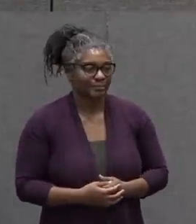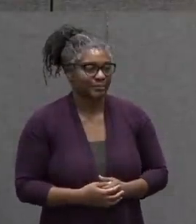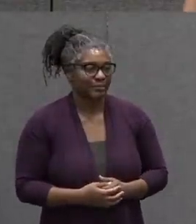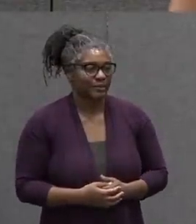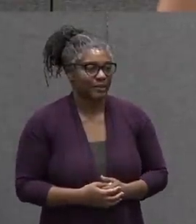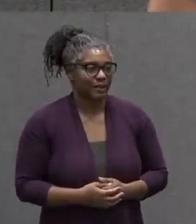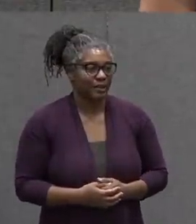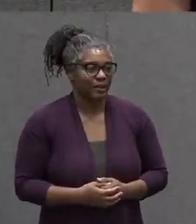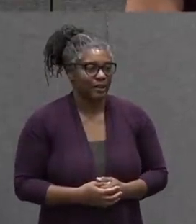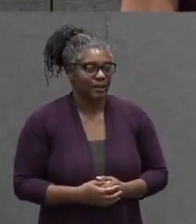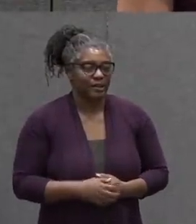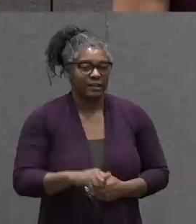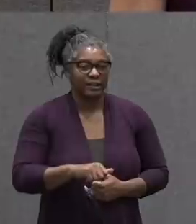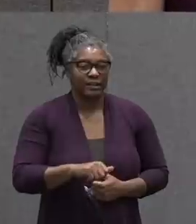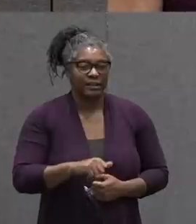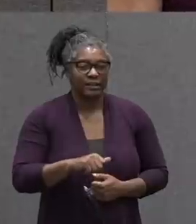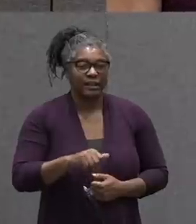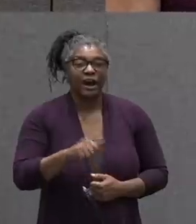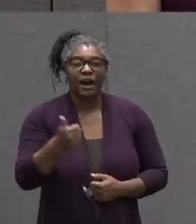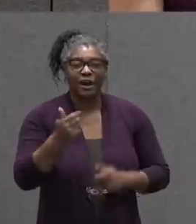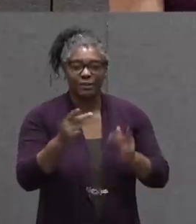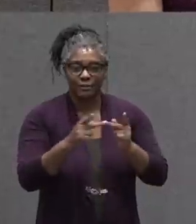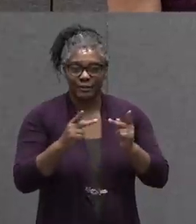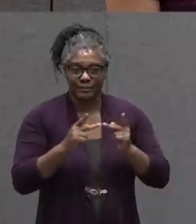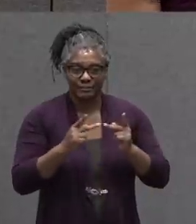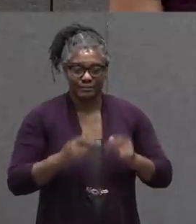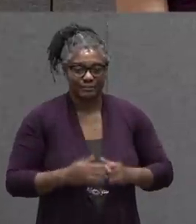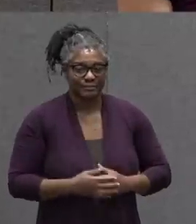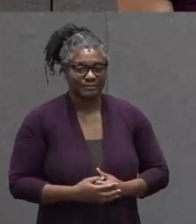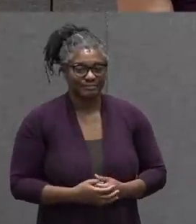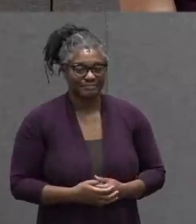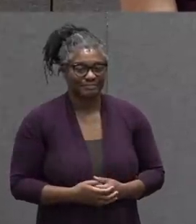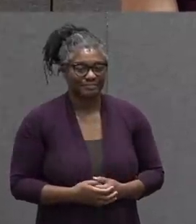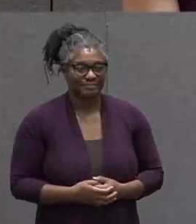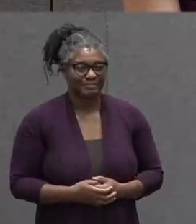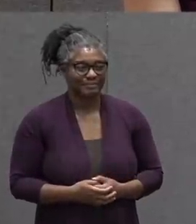of another location this girl went to.